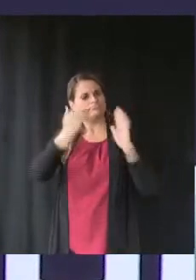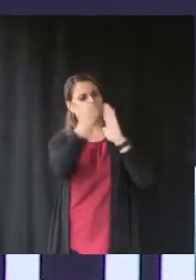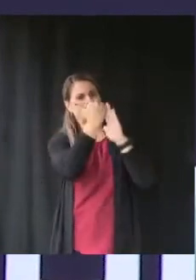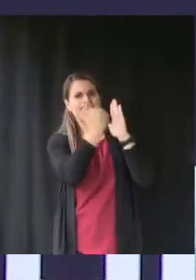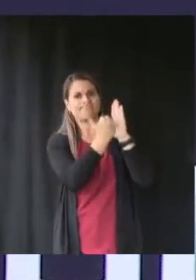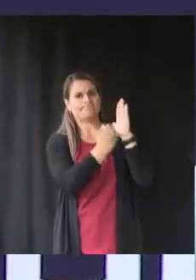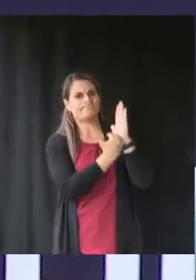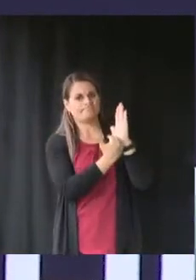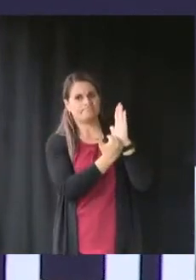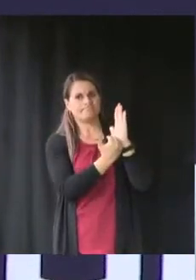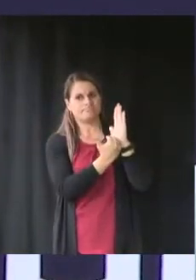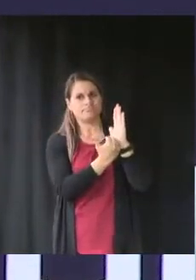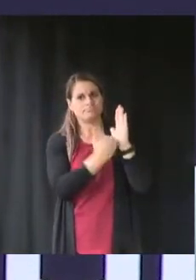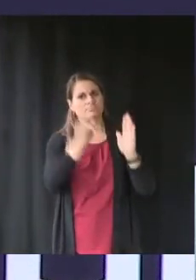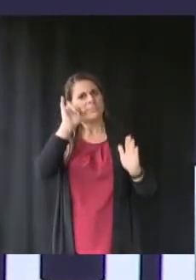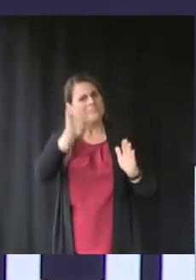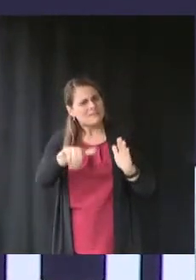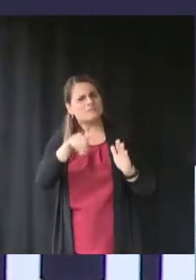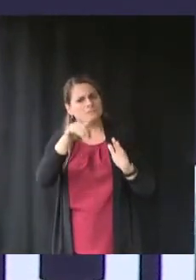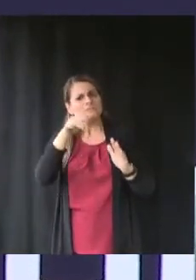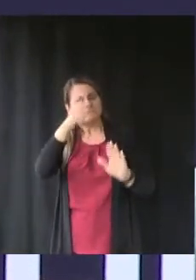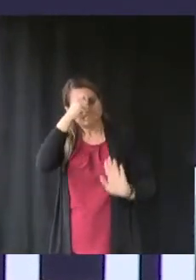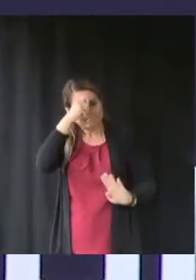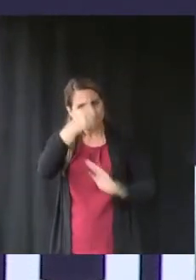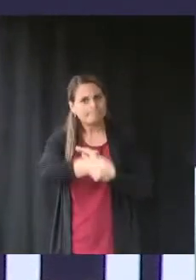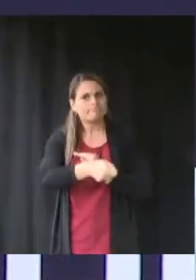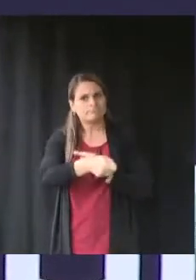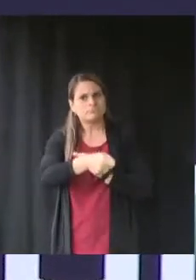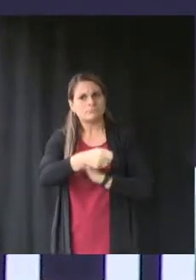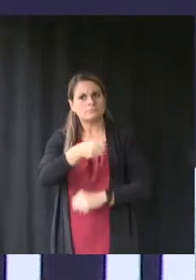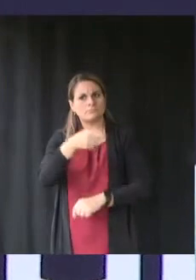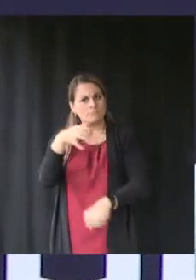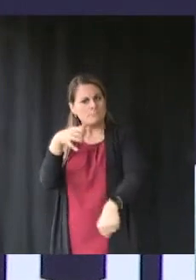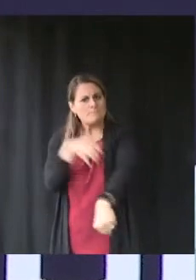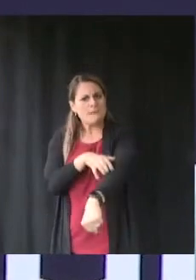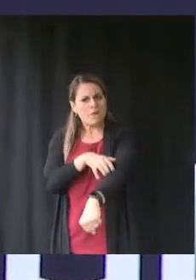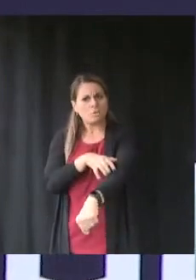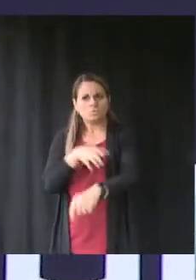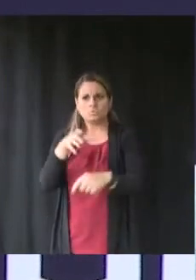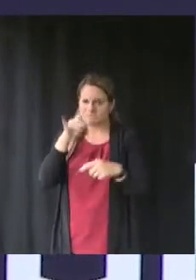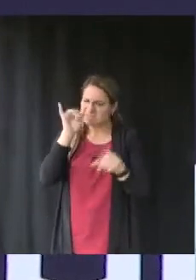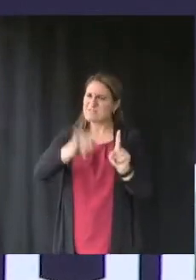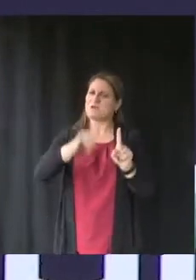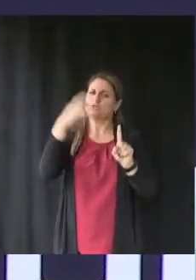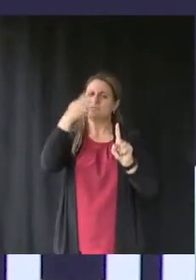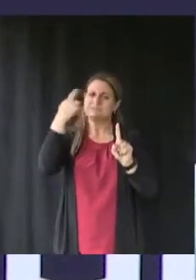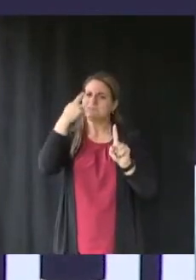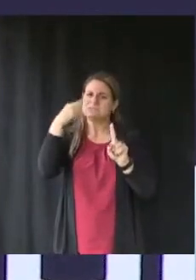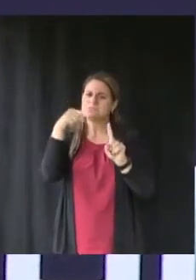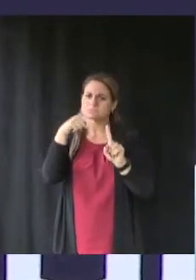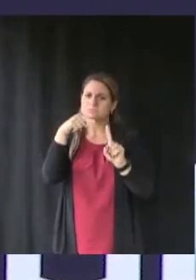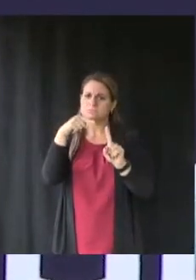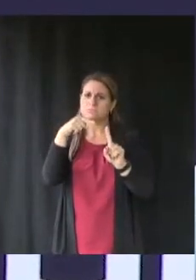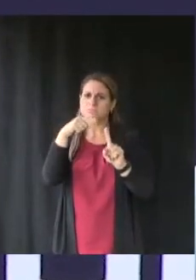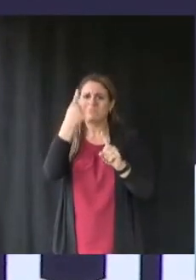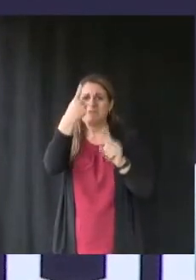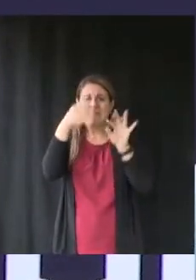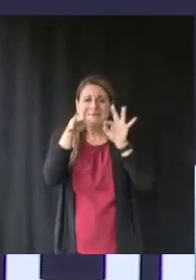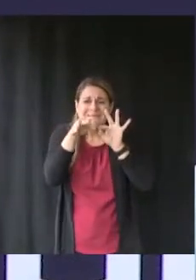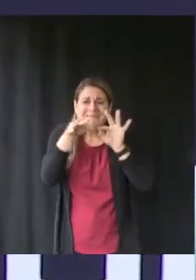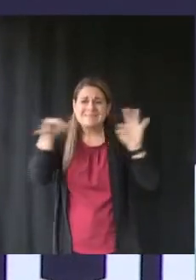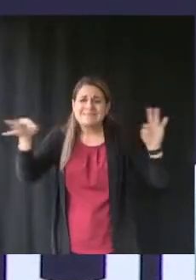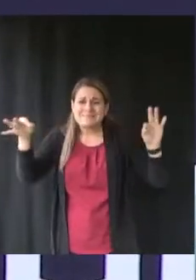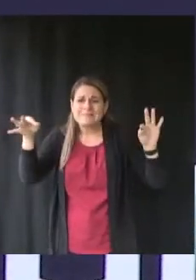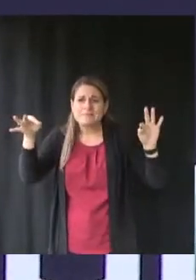significant tributes that power ever paid to reason. One sentence which captured the essence of Nuremberg, the rule of